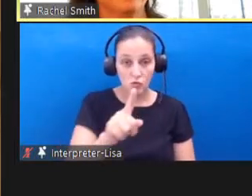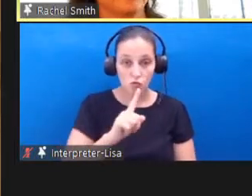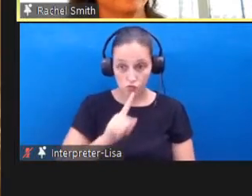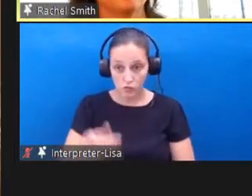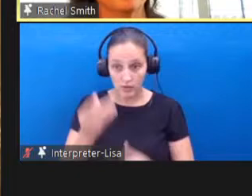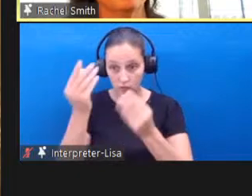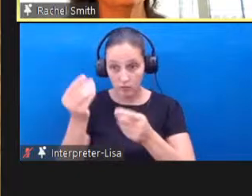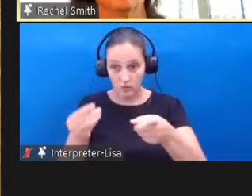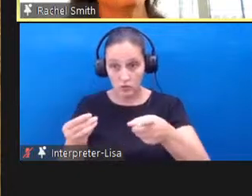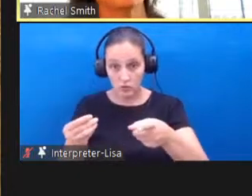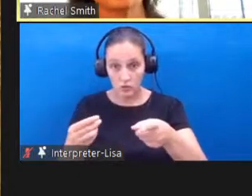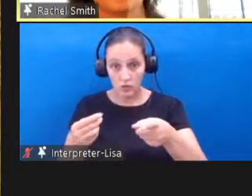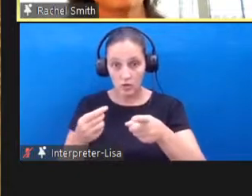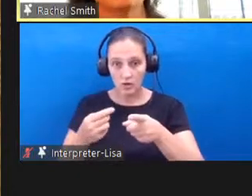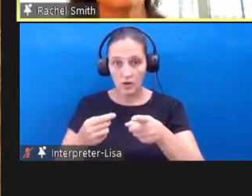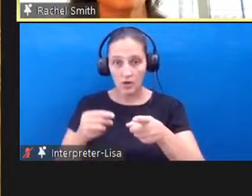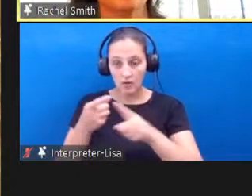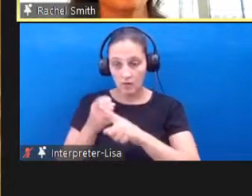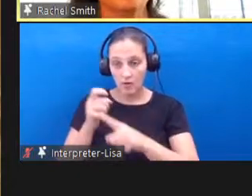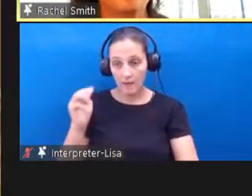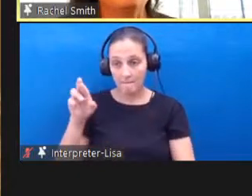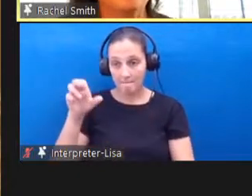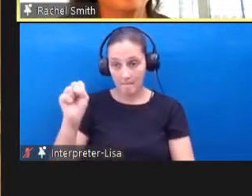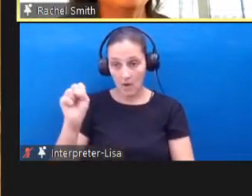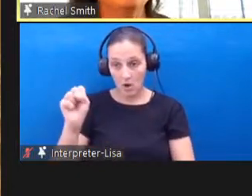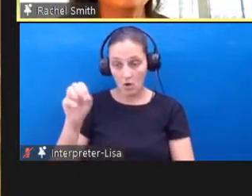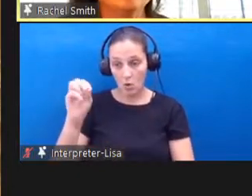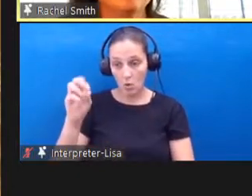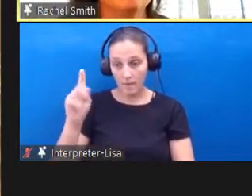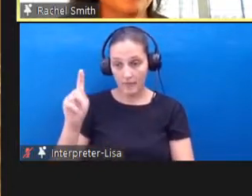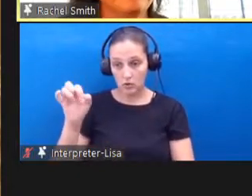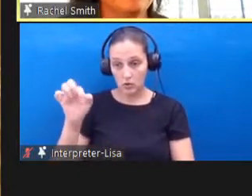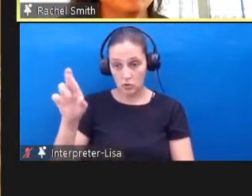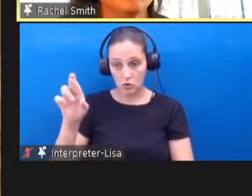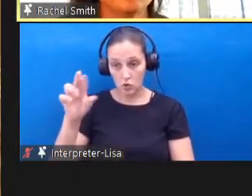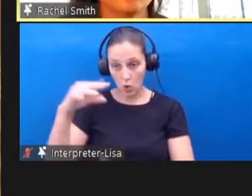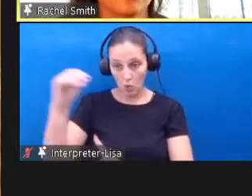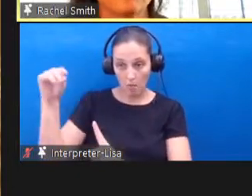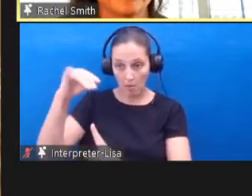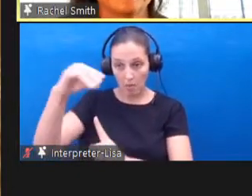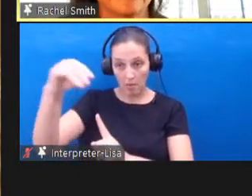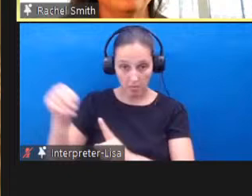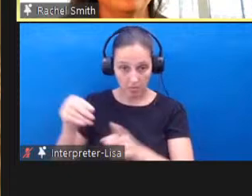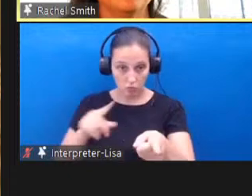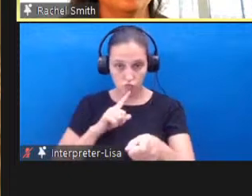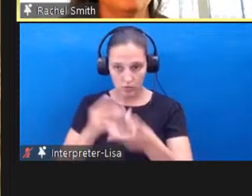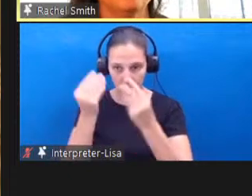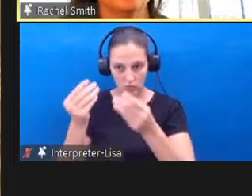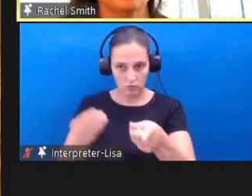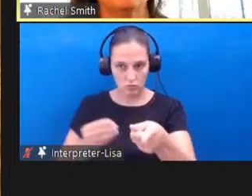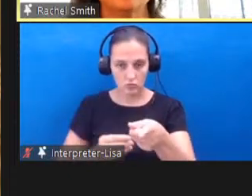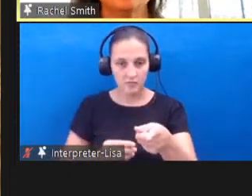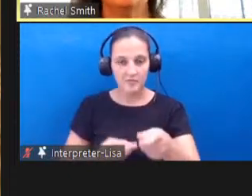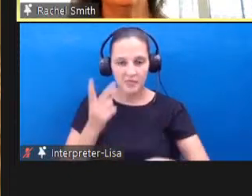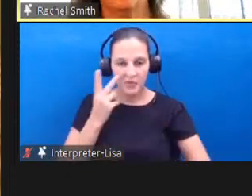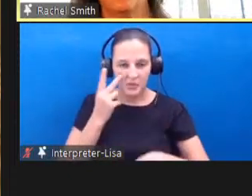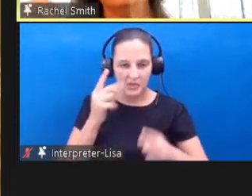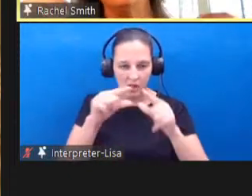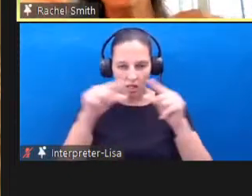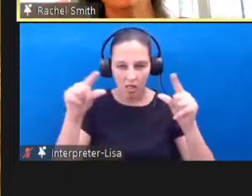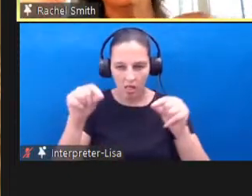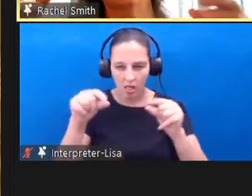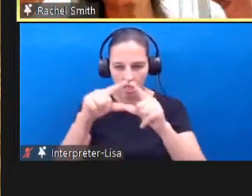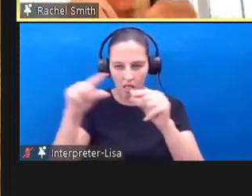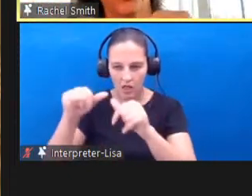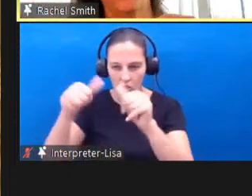data from the Mars Reconnaissance Orbiter. You see sometimes these geometric shapes. This is how